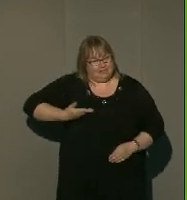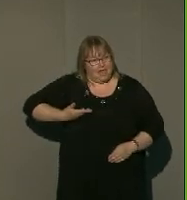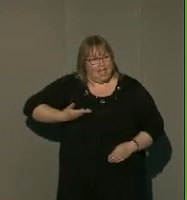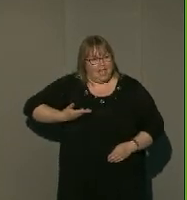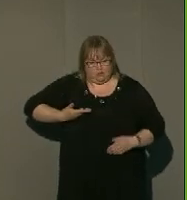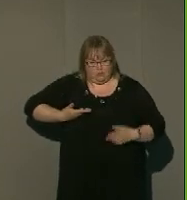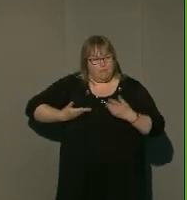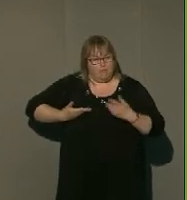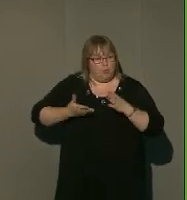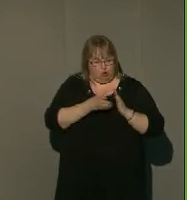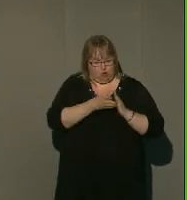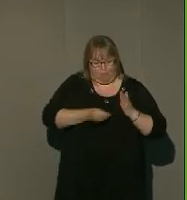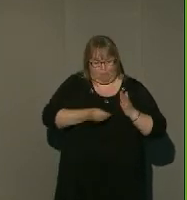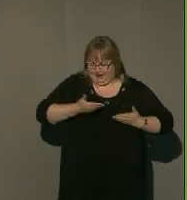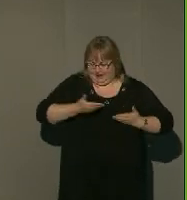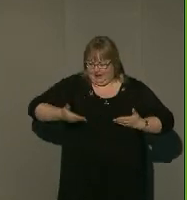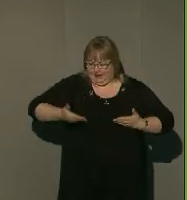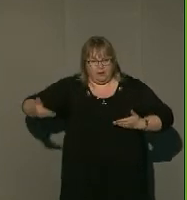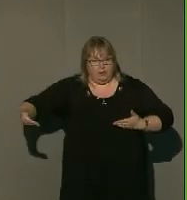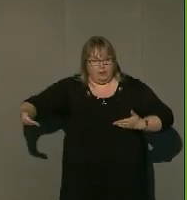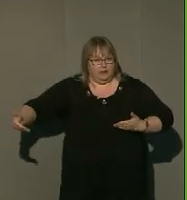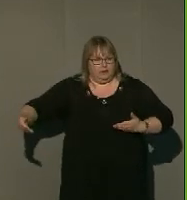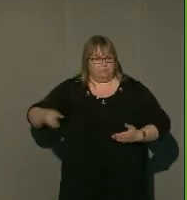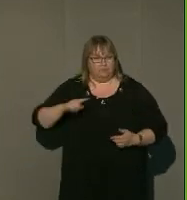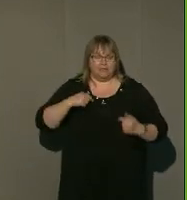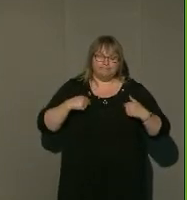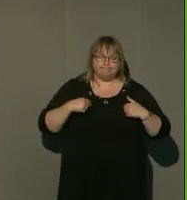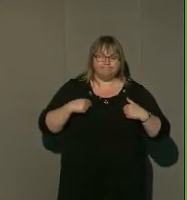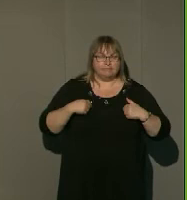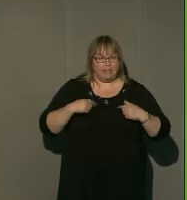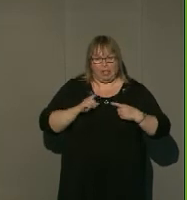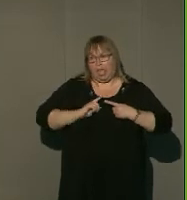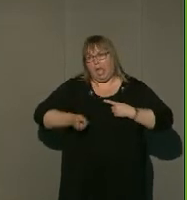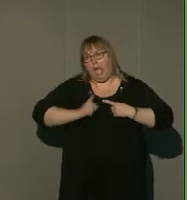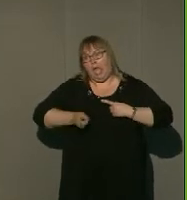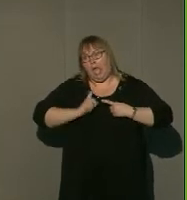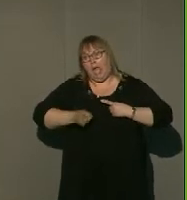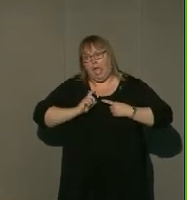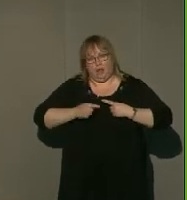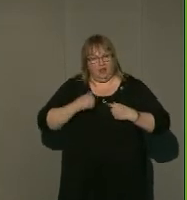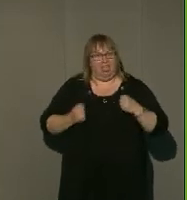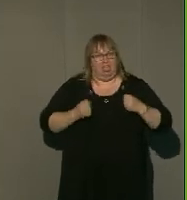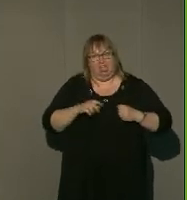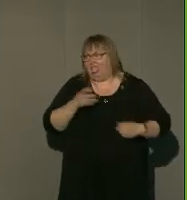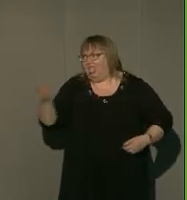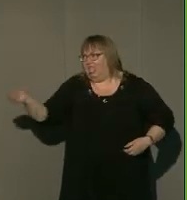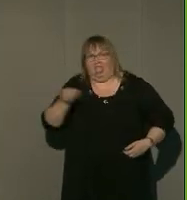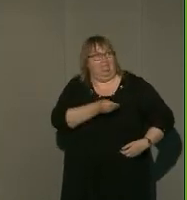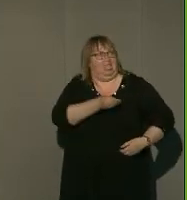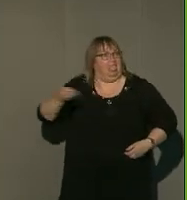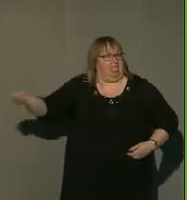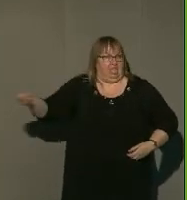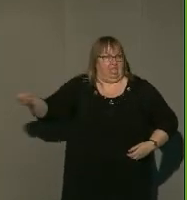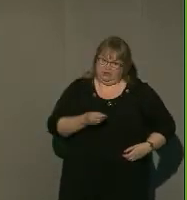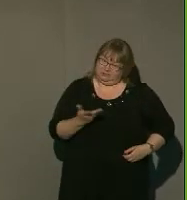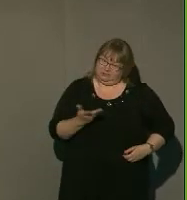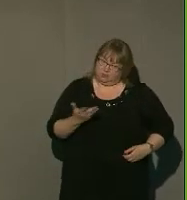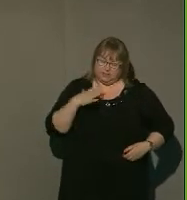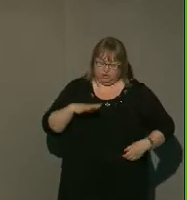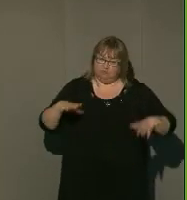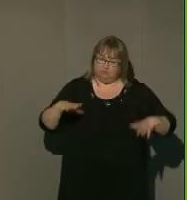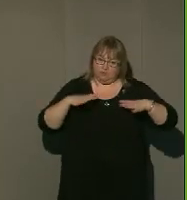of the text. So not everyone will be as willing as I am to run backwards and forwards on the stage. Thank you. Thank you very much,